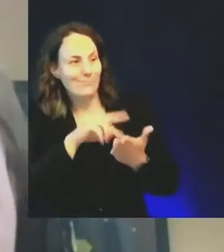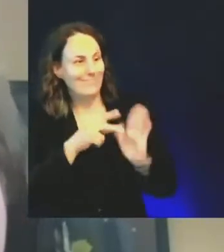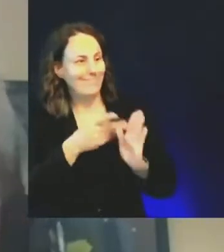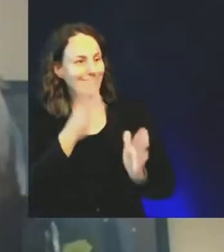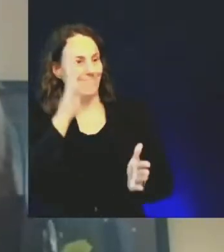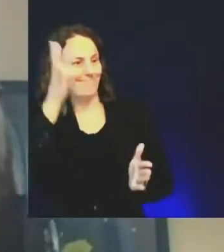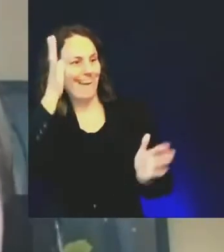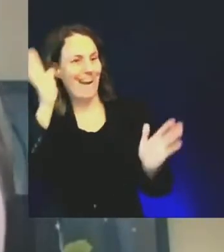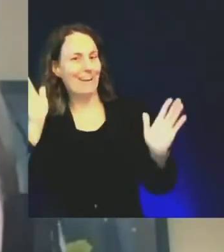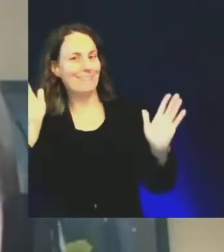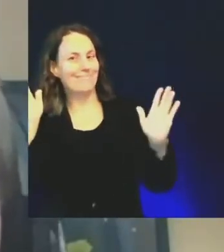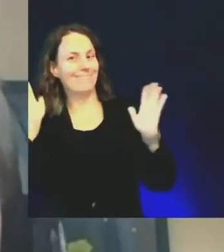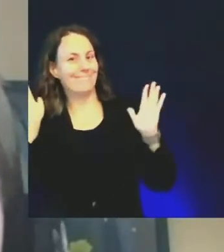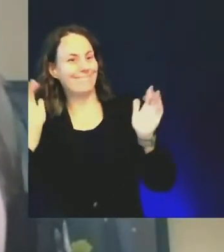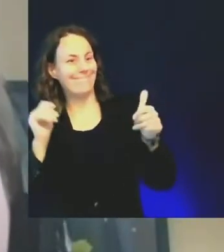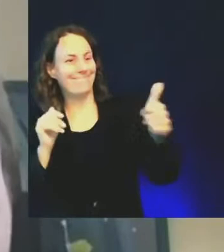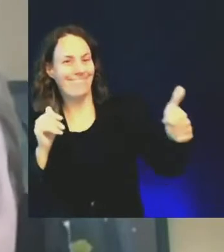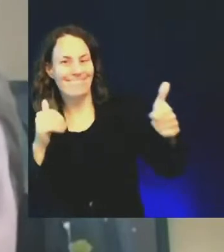vaccination campaigns